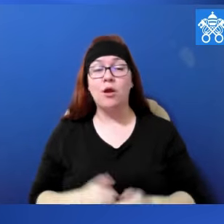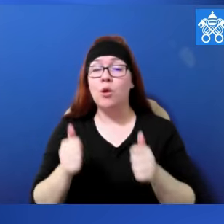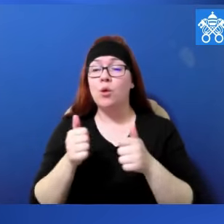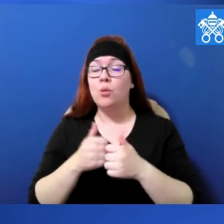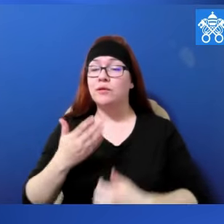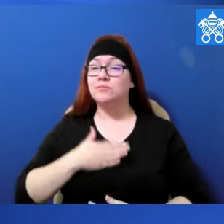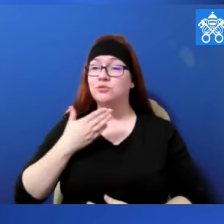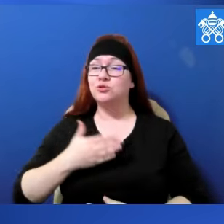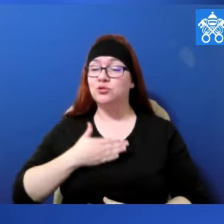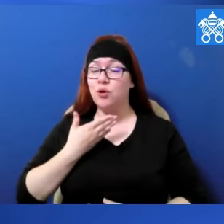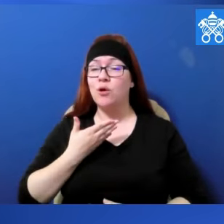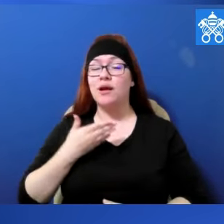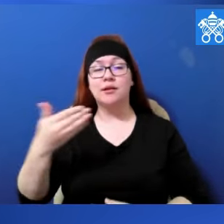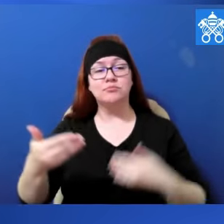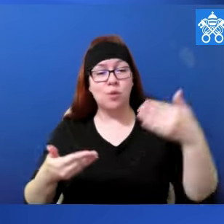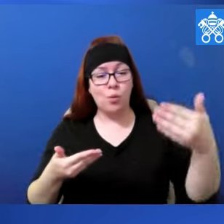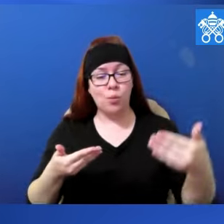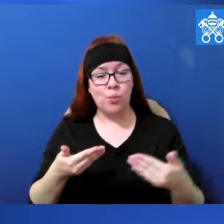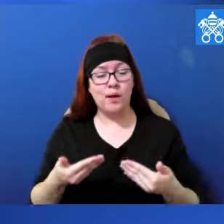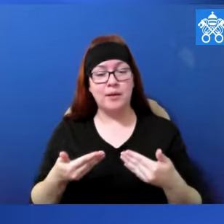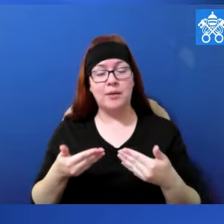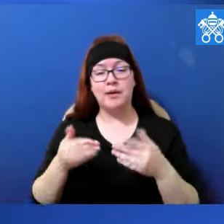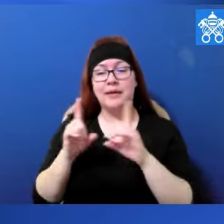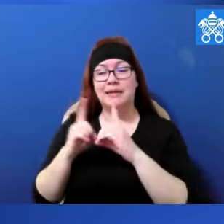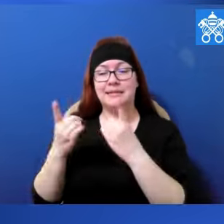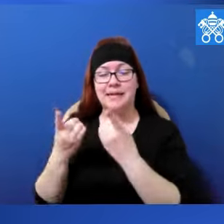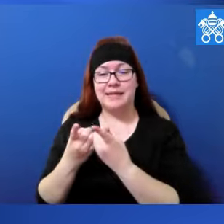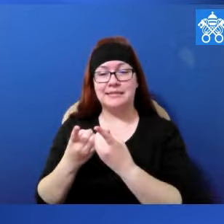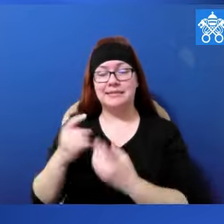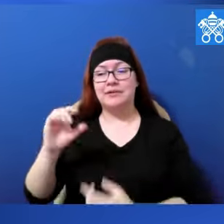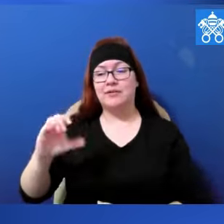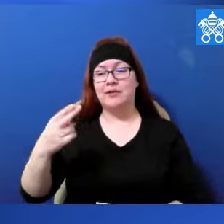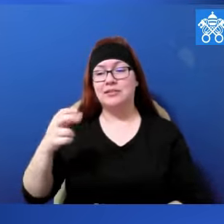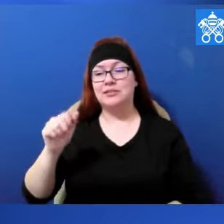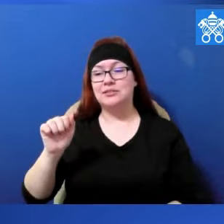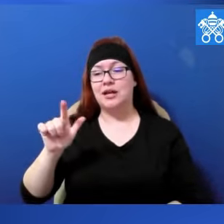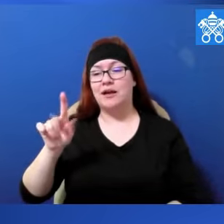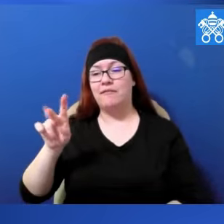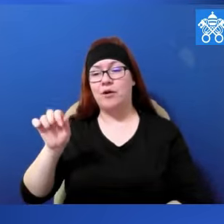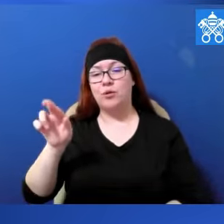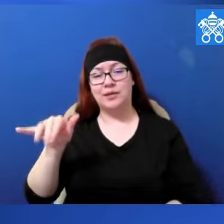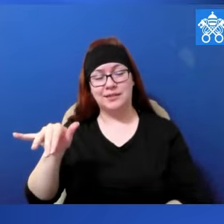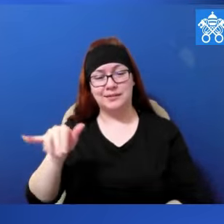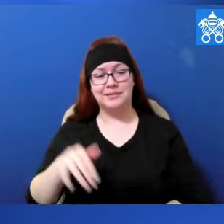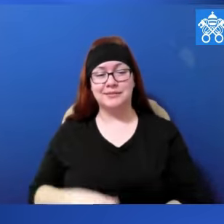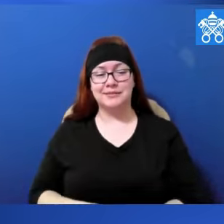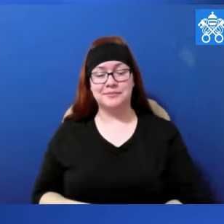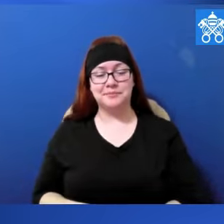I welcome with joy the confirmation class from the Diocese of Chiavari.